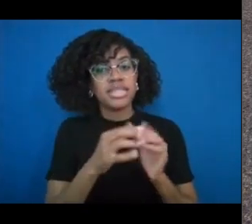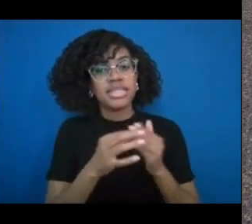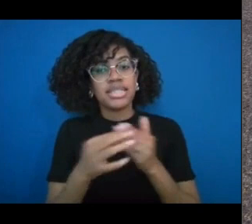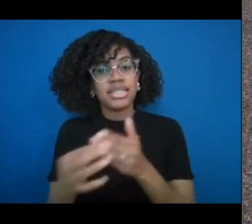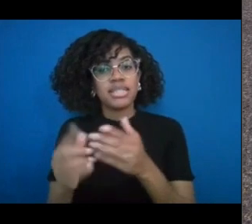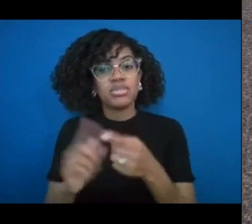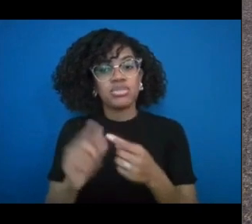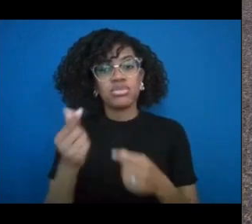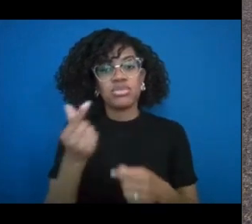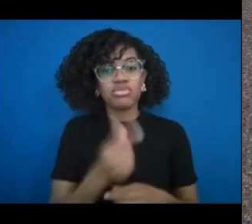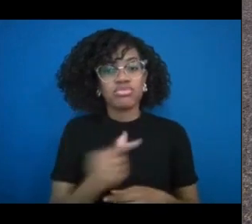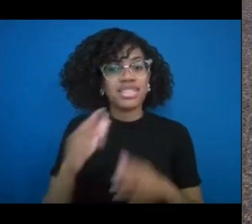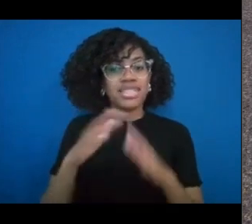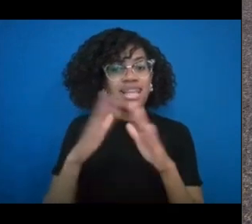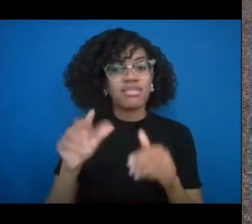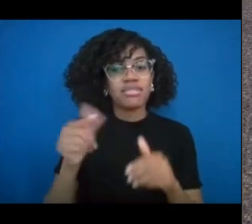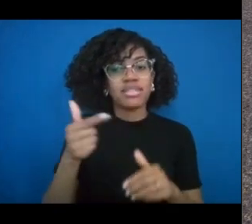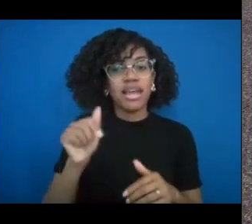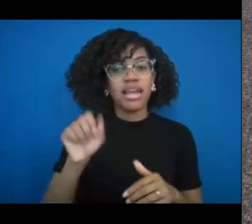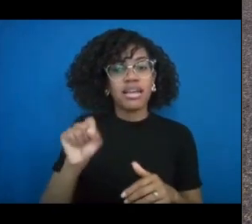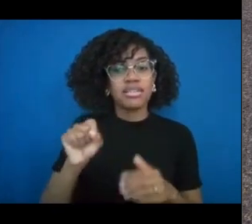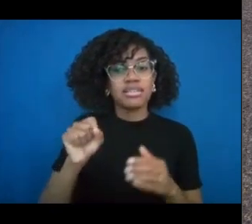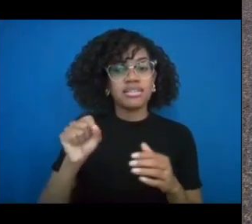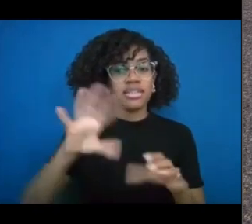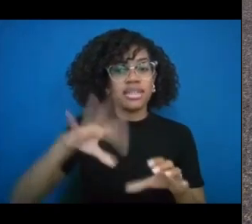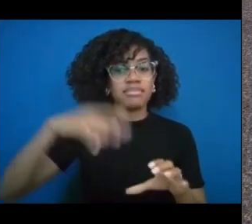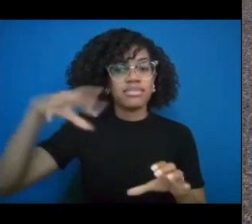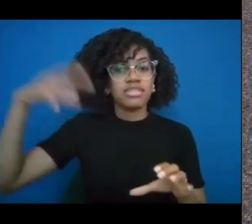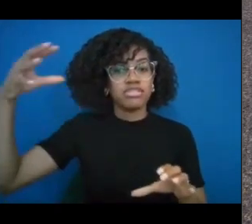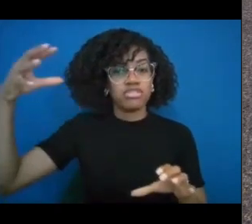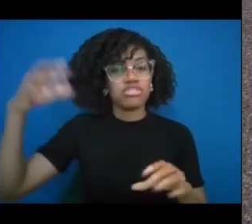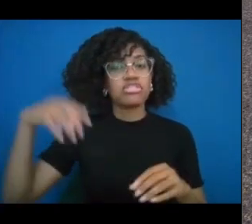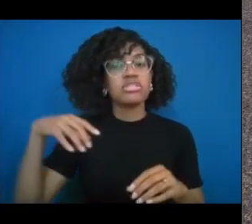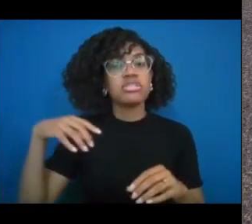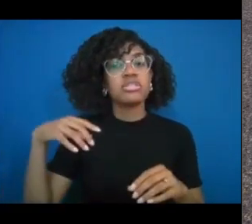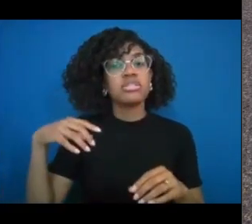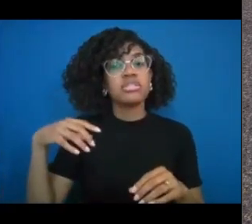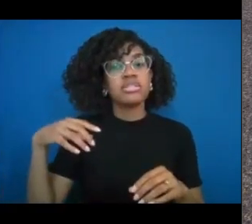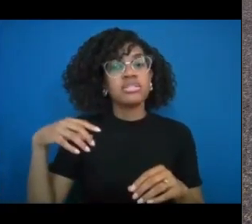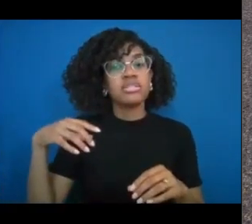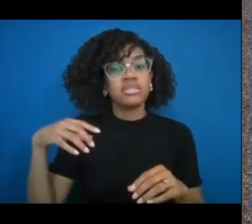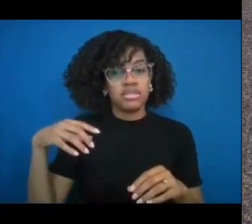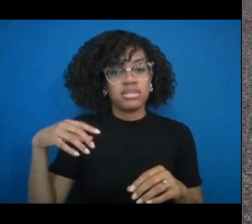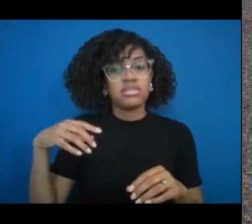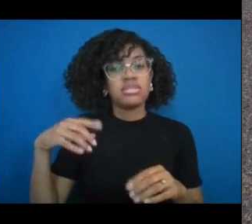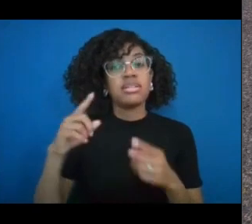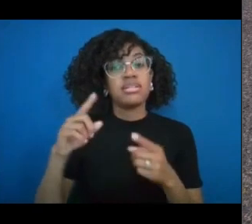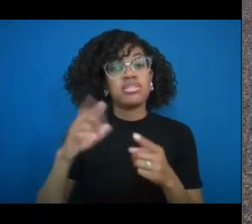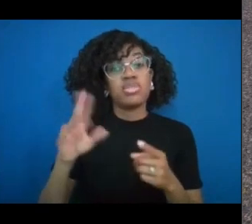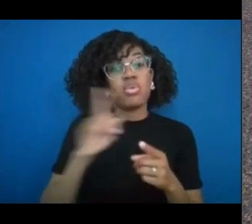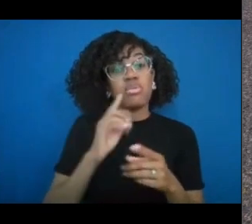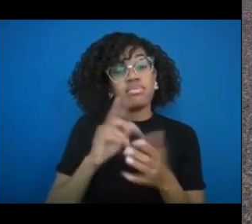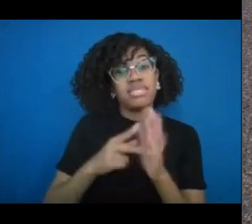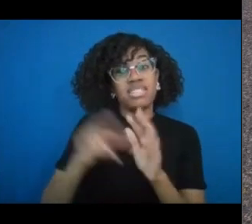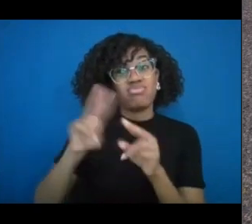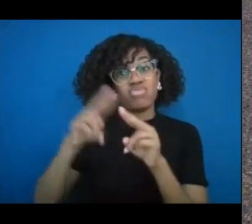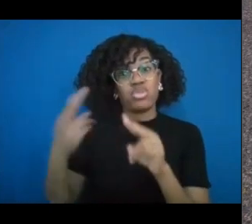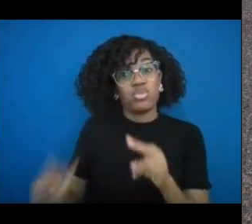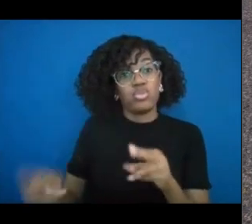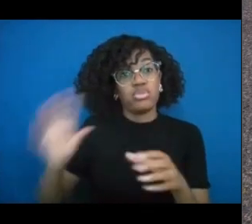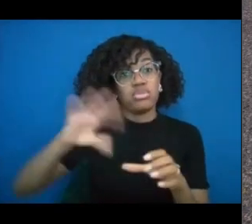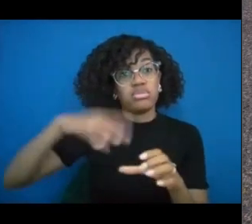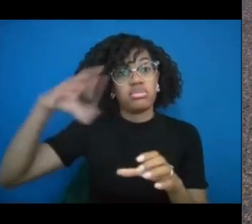emissions, i.e. those that mitigate climate change as their primary focus, for example, building renewable